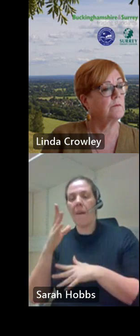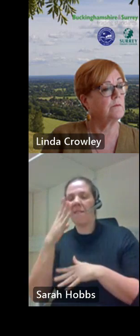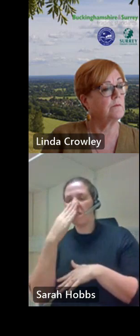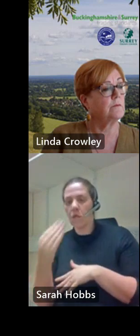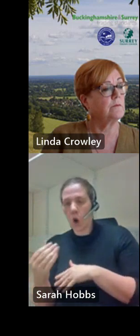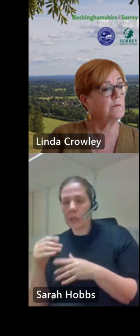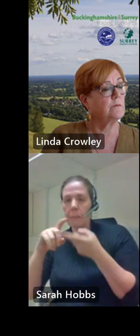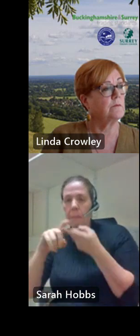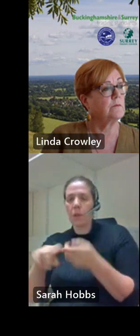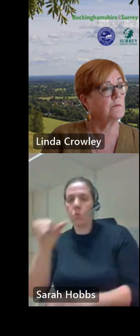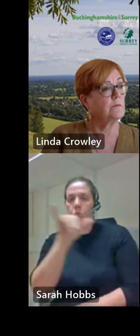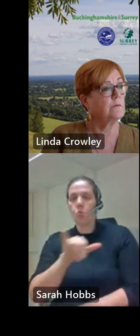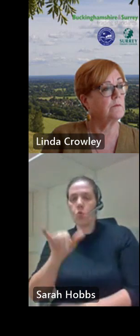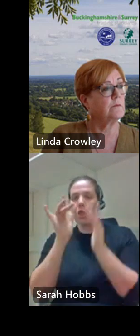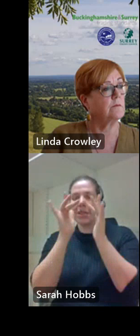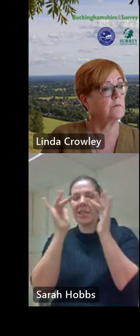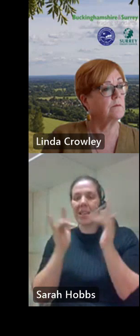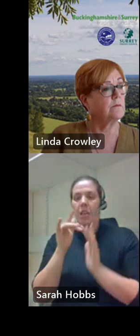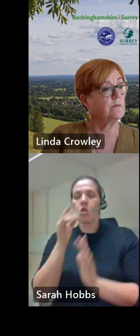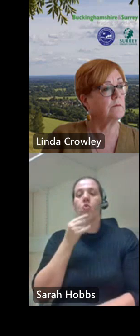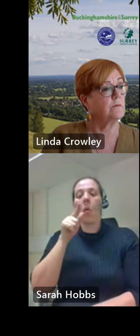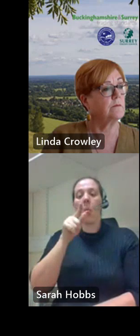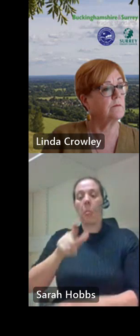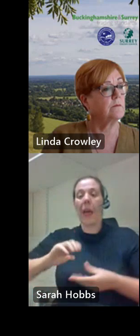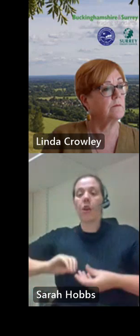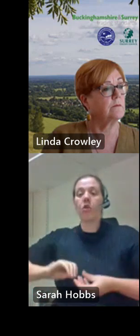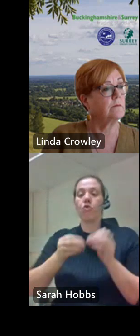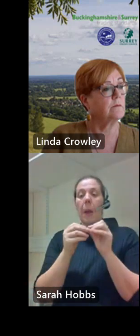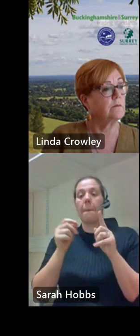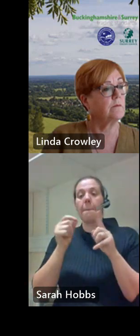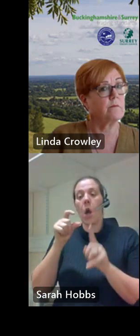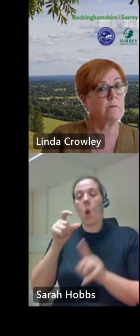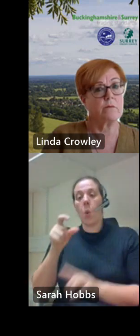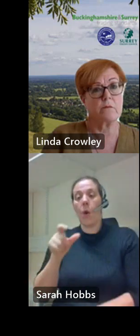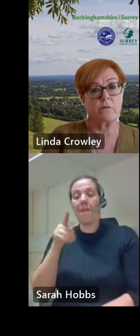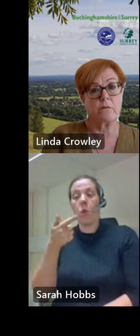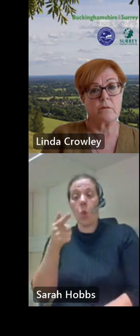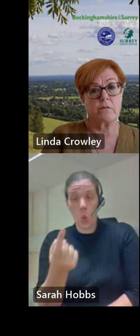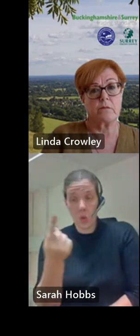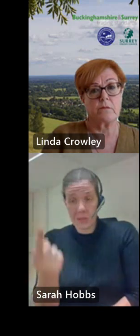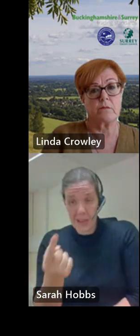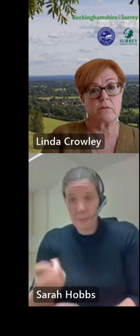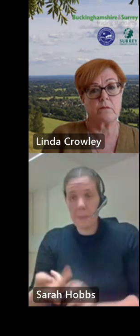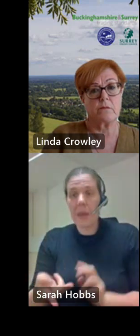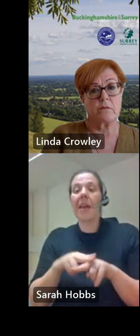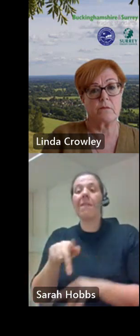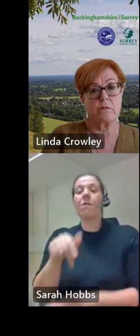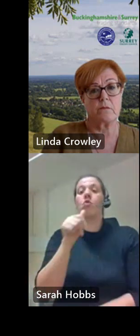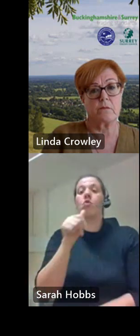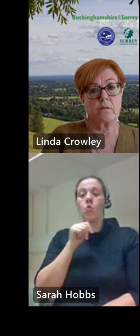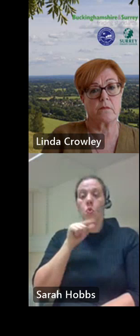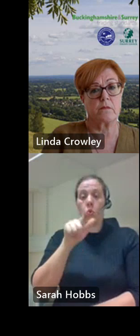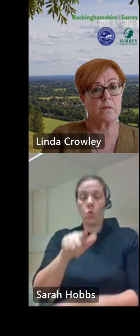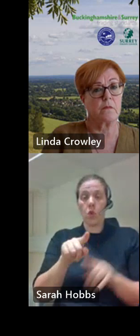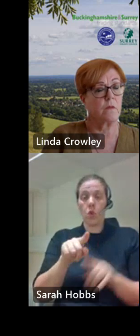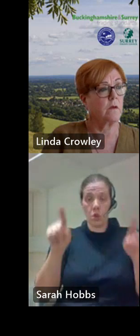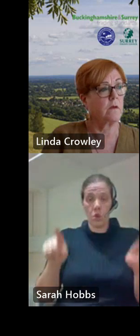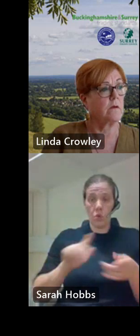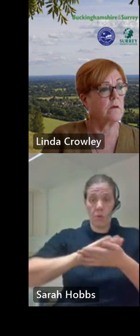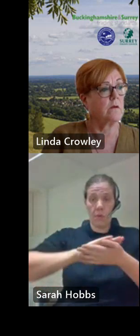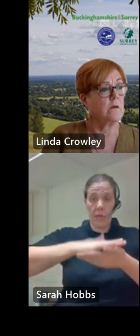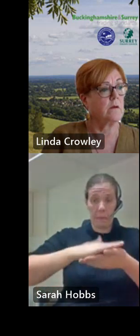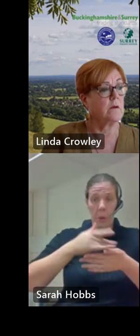can generate passwords for you. The problem about that is that if you use a device and you share that device with other